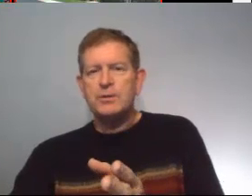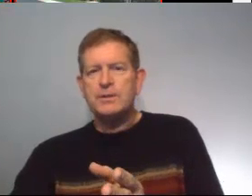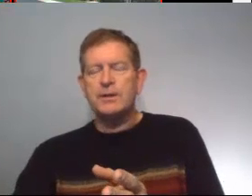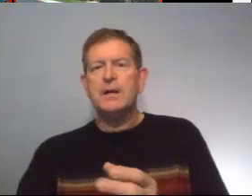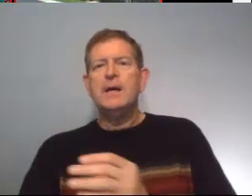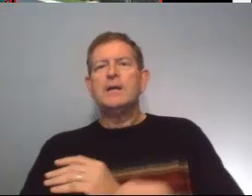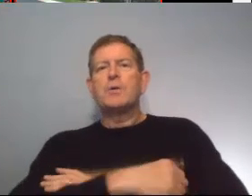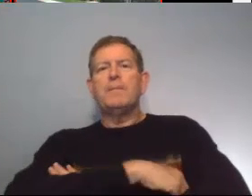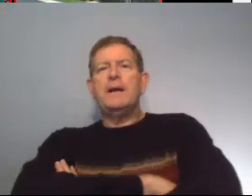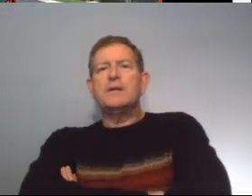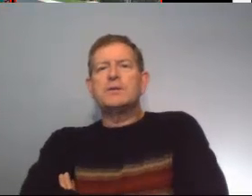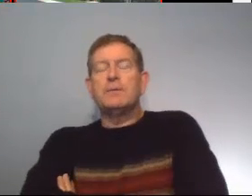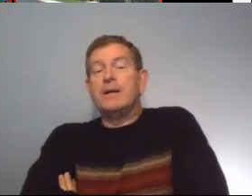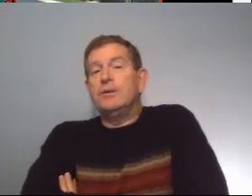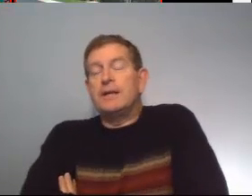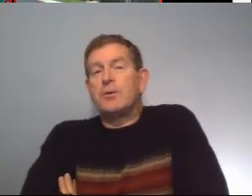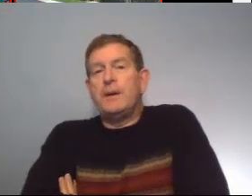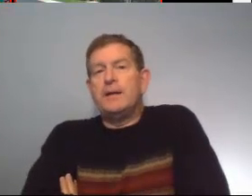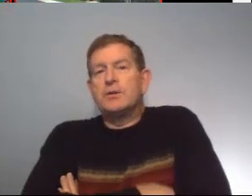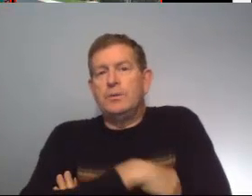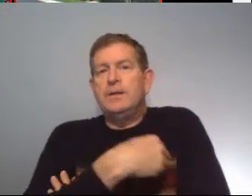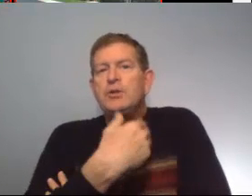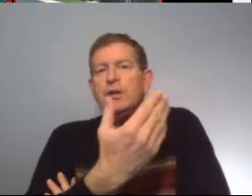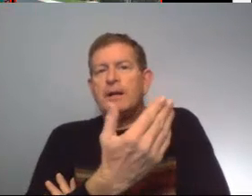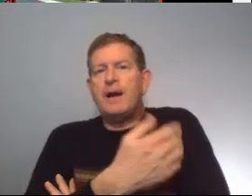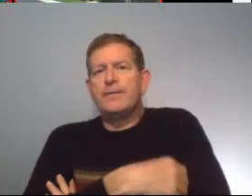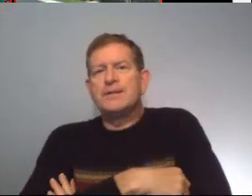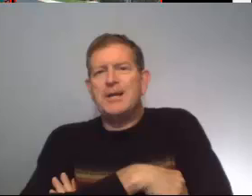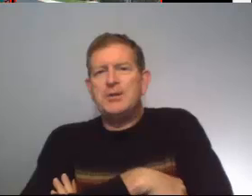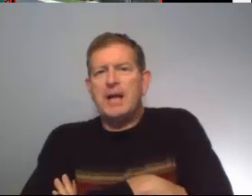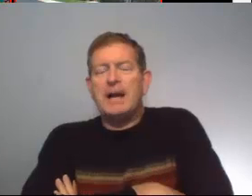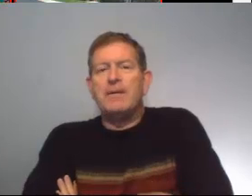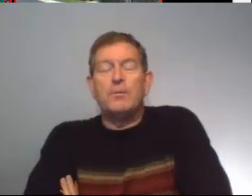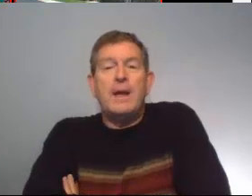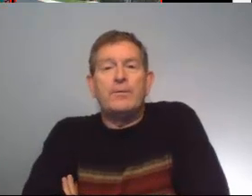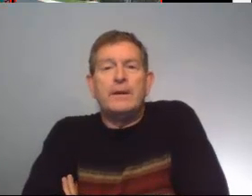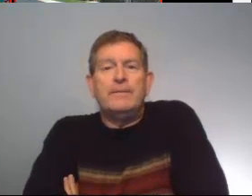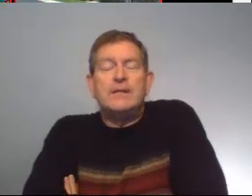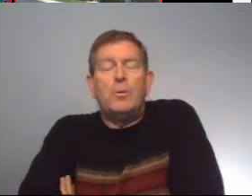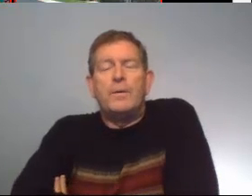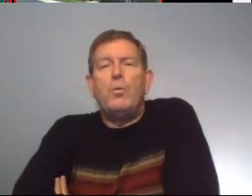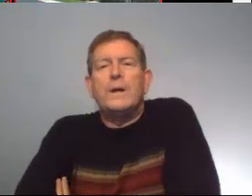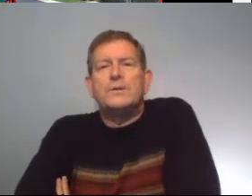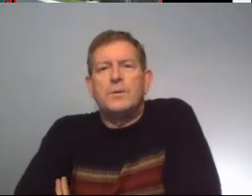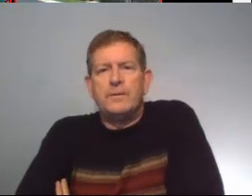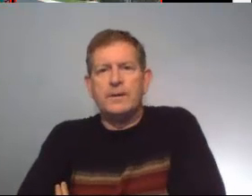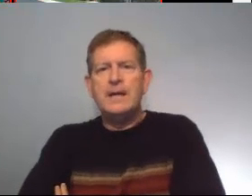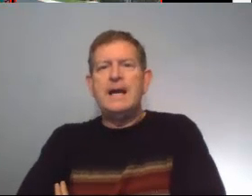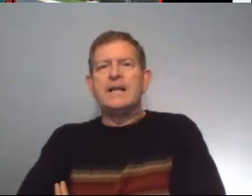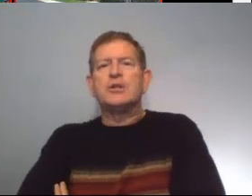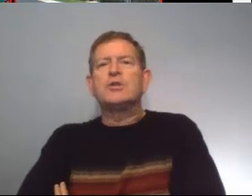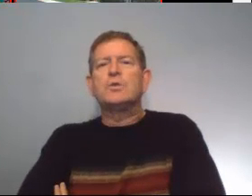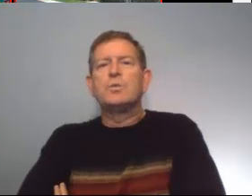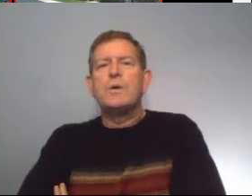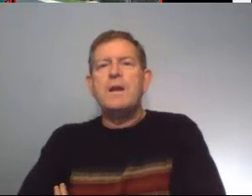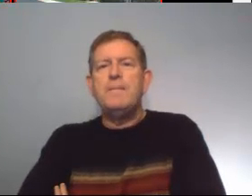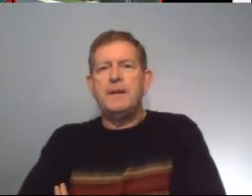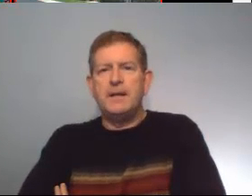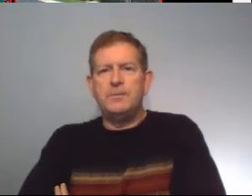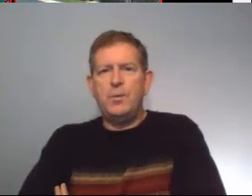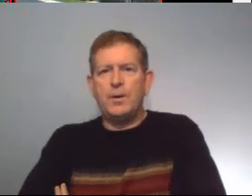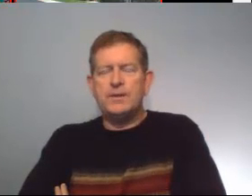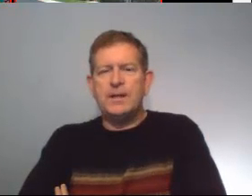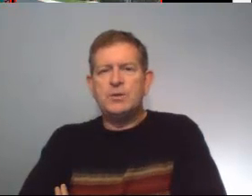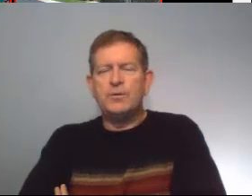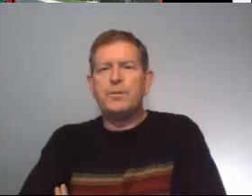these pictures here to remind us, well, actually not to remind us, to initiate a conversation on it we haven't even dealt with whatsoever, and it's